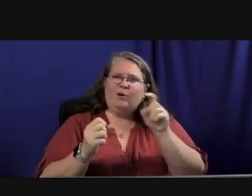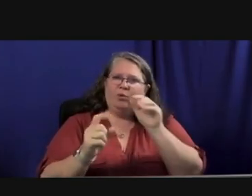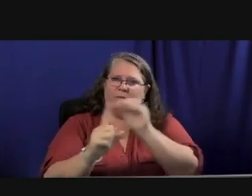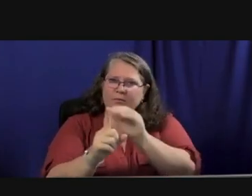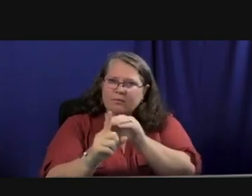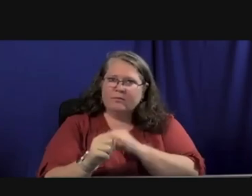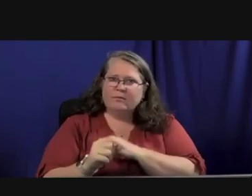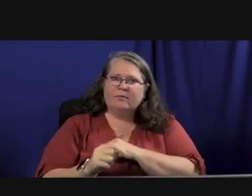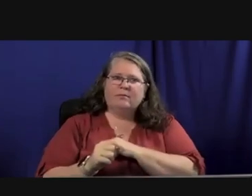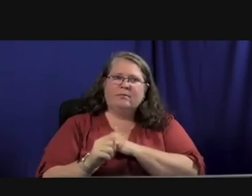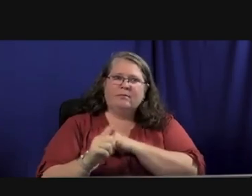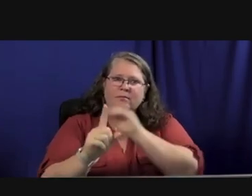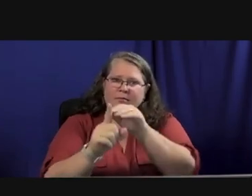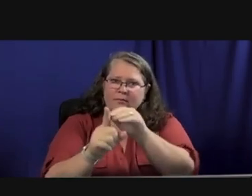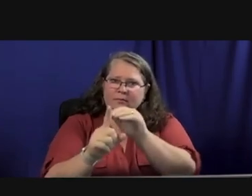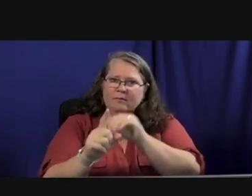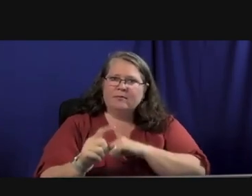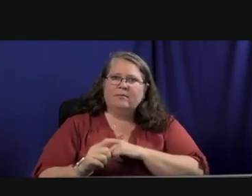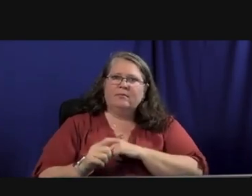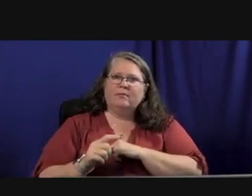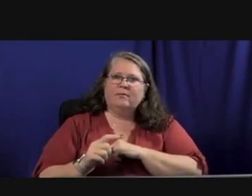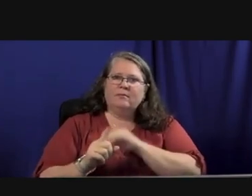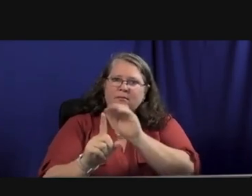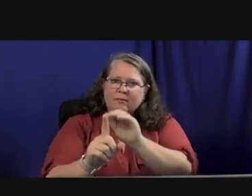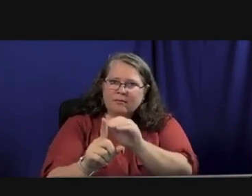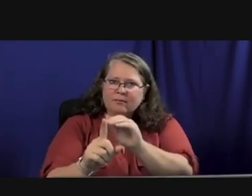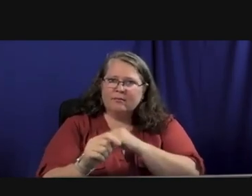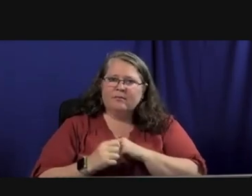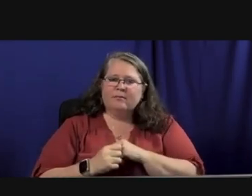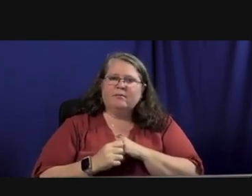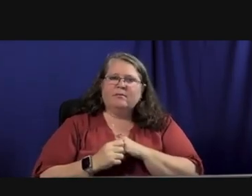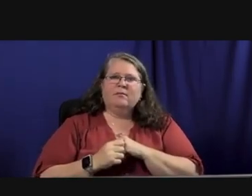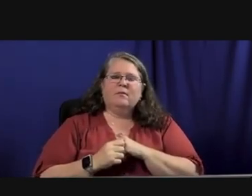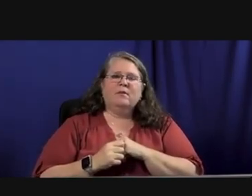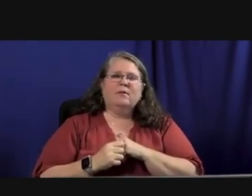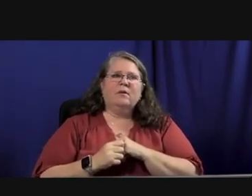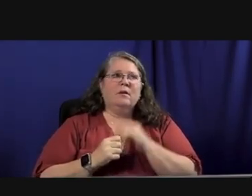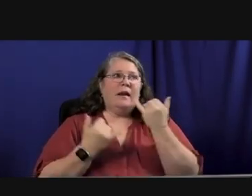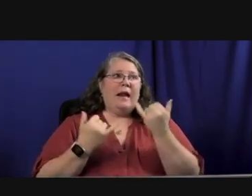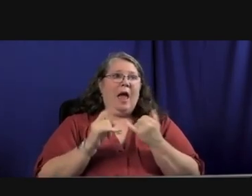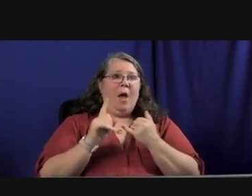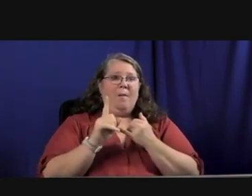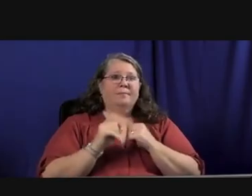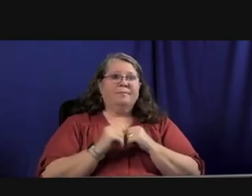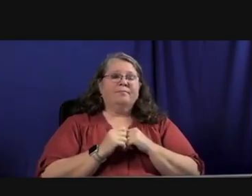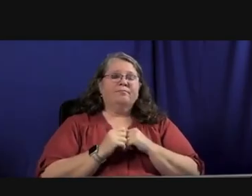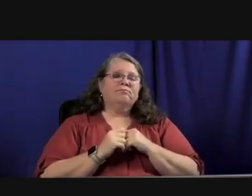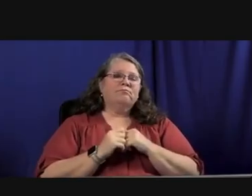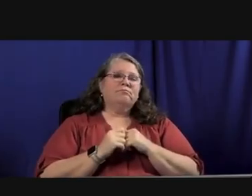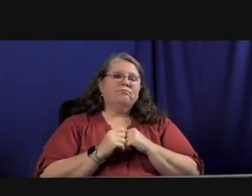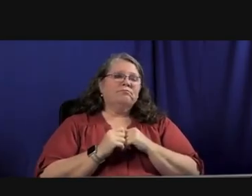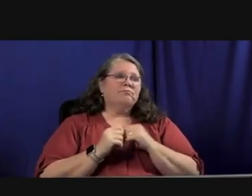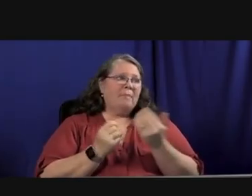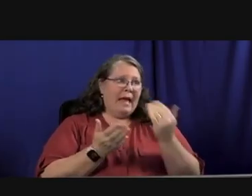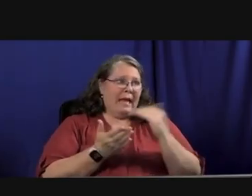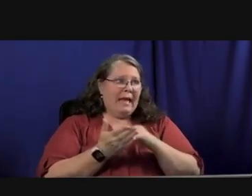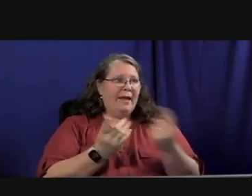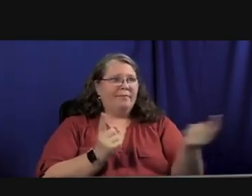signing speech and you have to constantly remind them, hey, and prompt them.